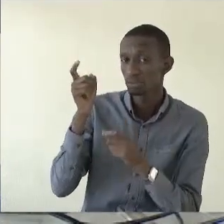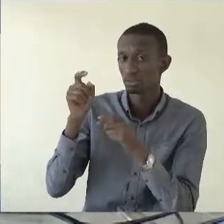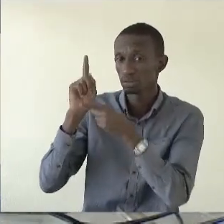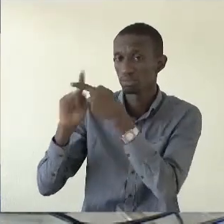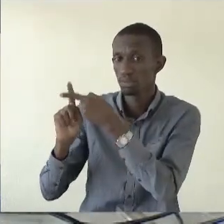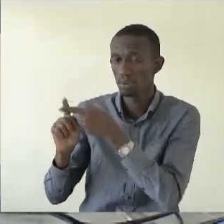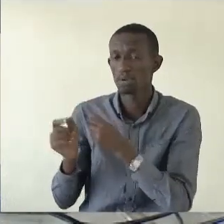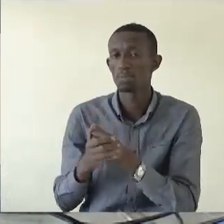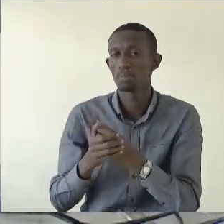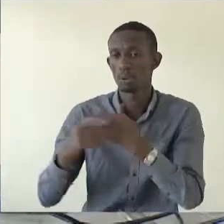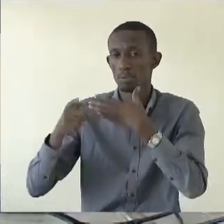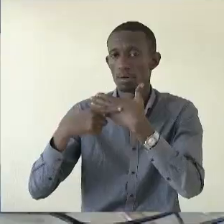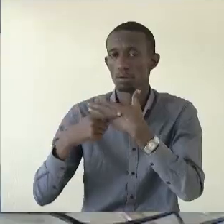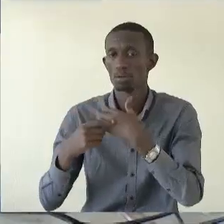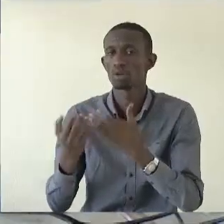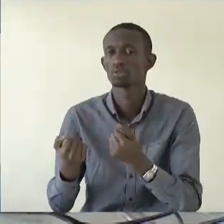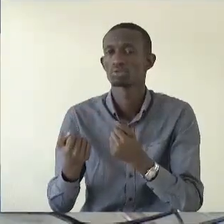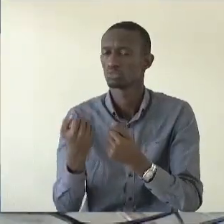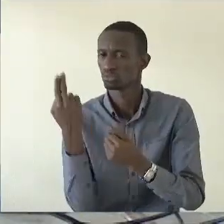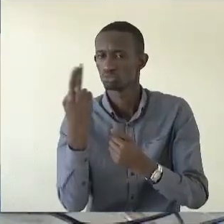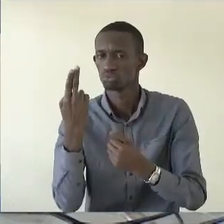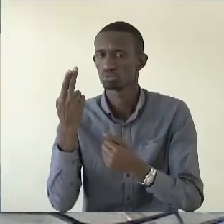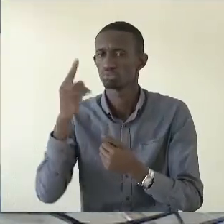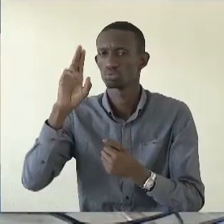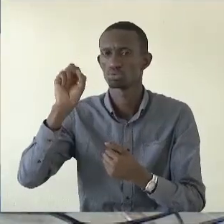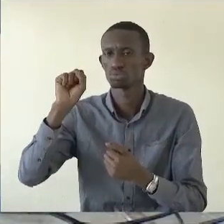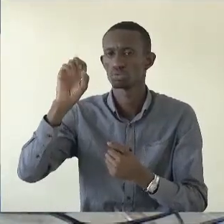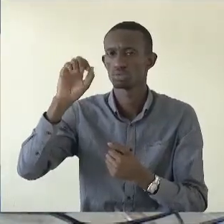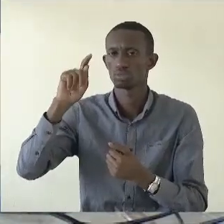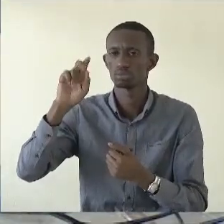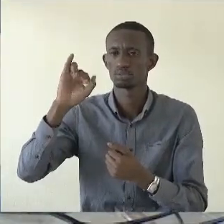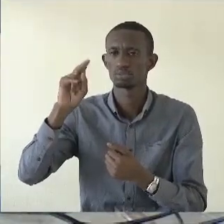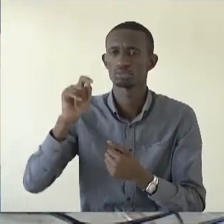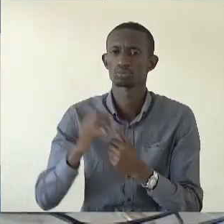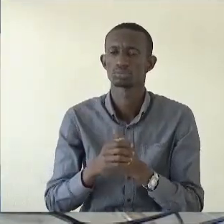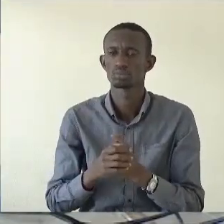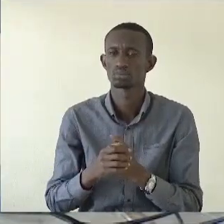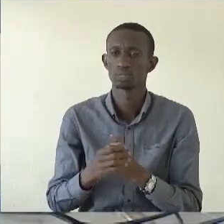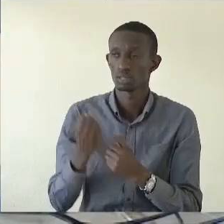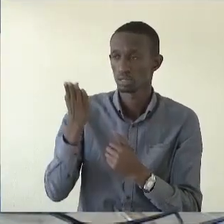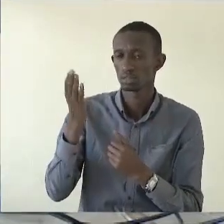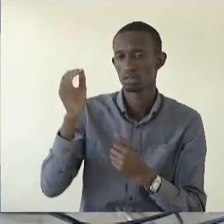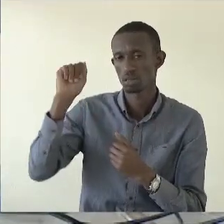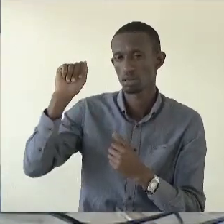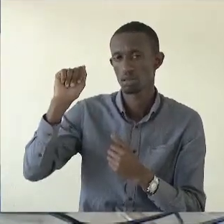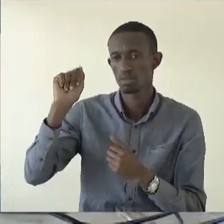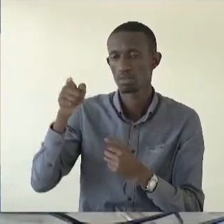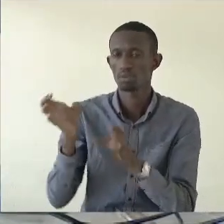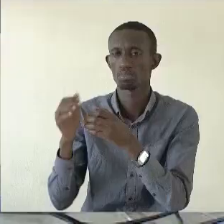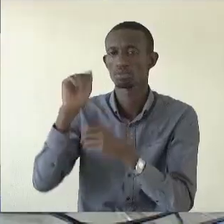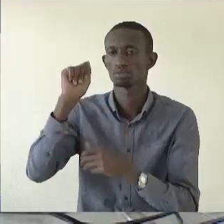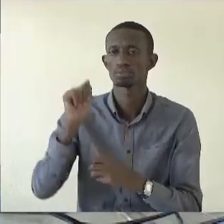then that means that we had two substituents. So this is A, this is compound